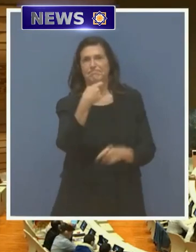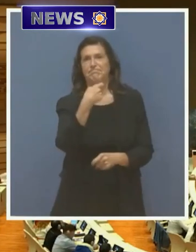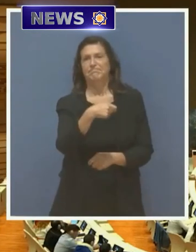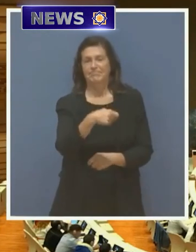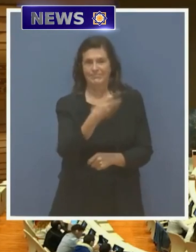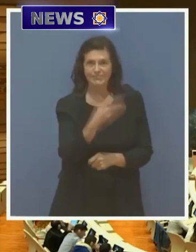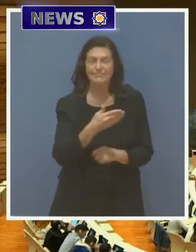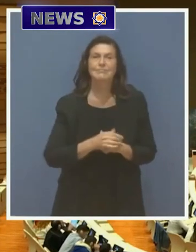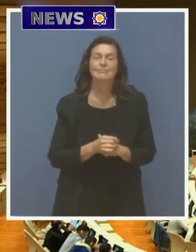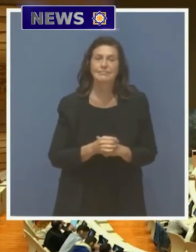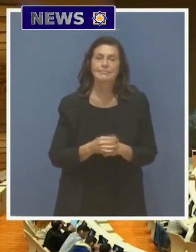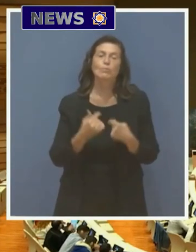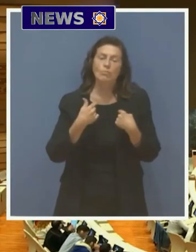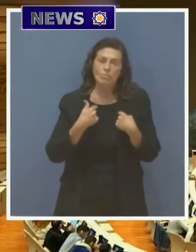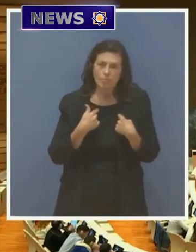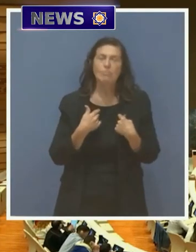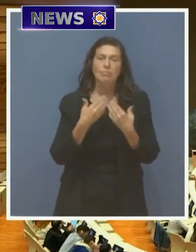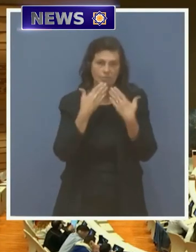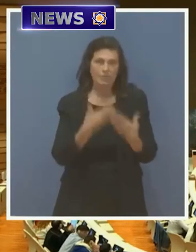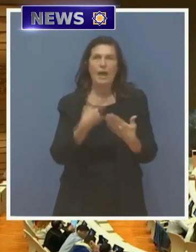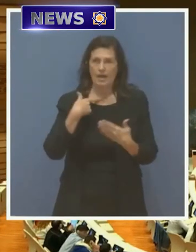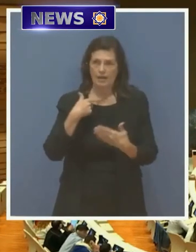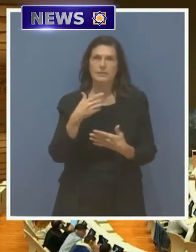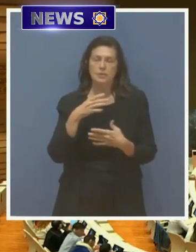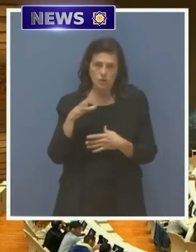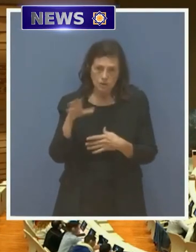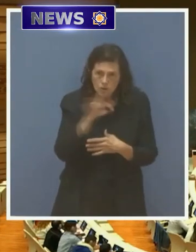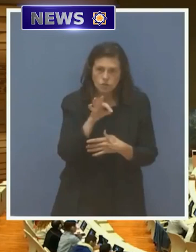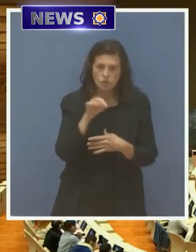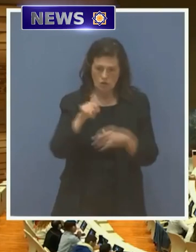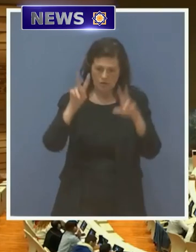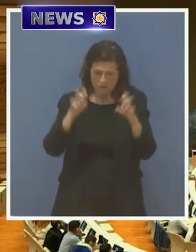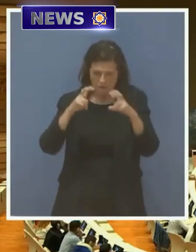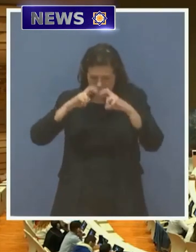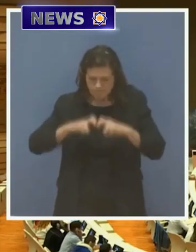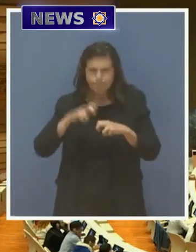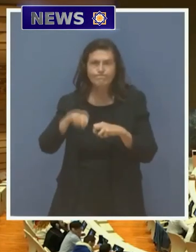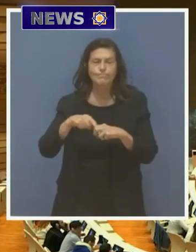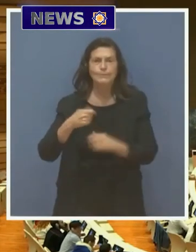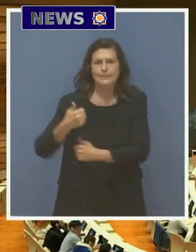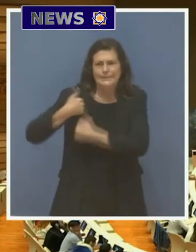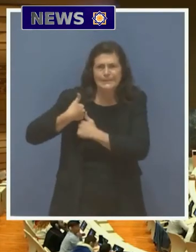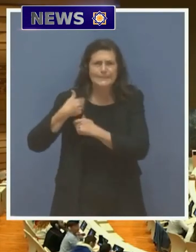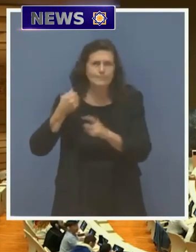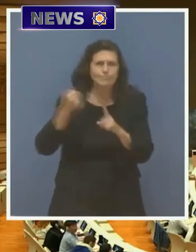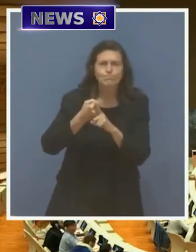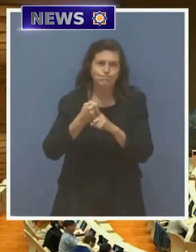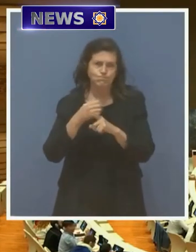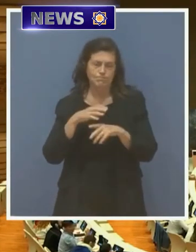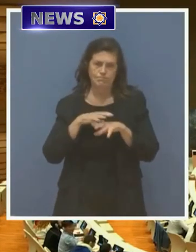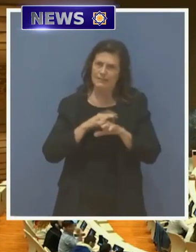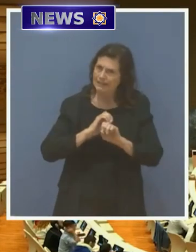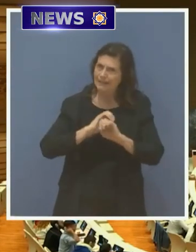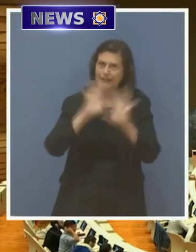adopted in 1922 by the League of Nations, and it is also a reason why the indigenous Armenians of Western Armenia have taken